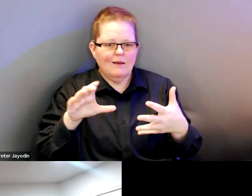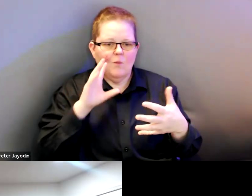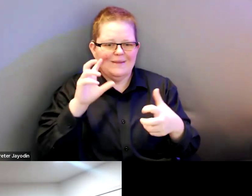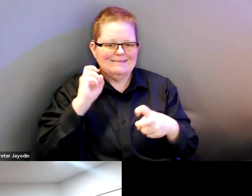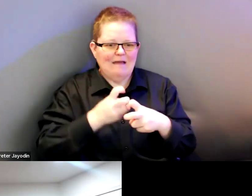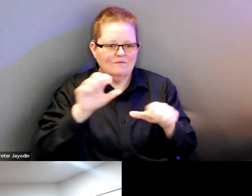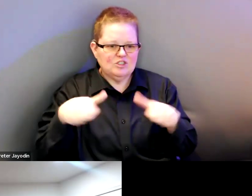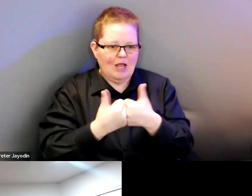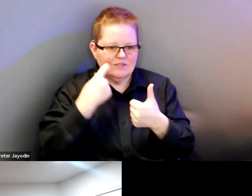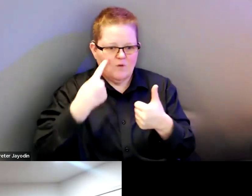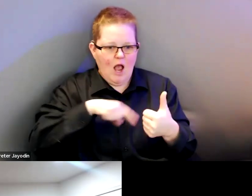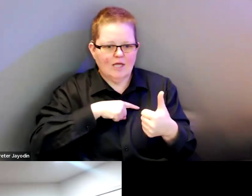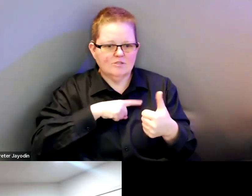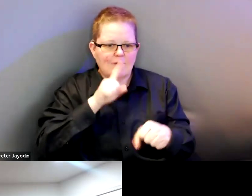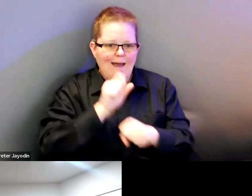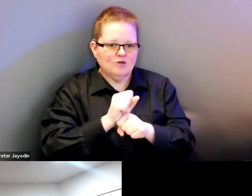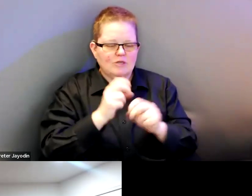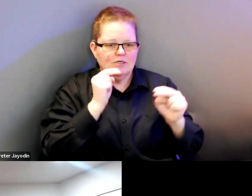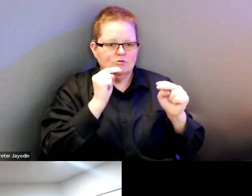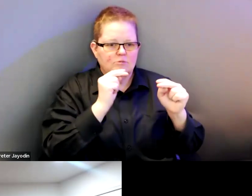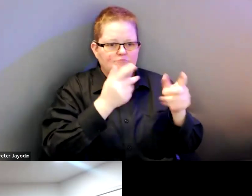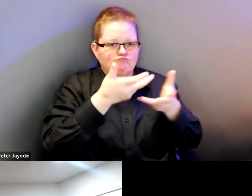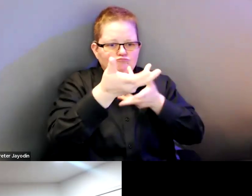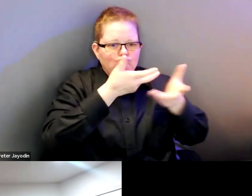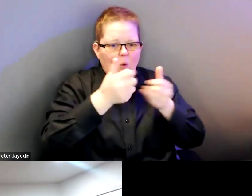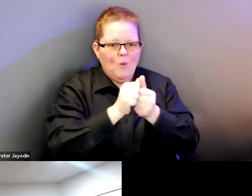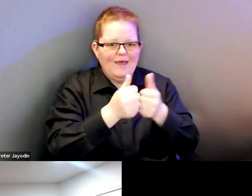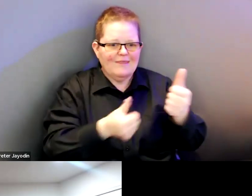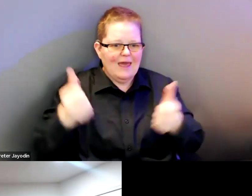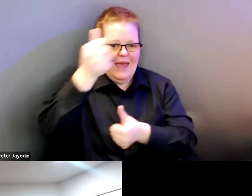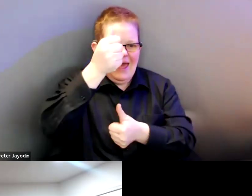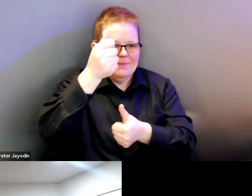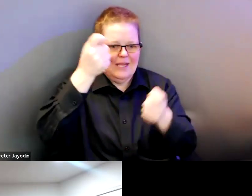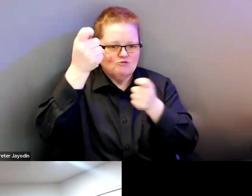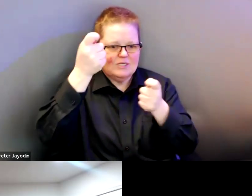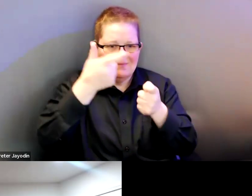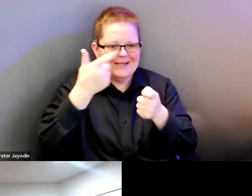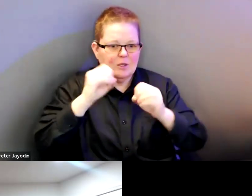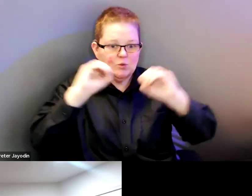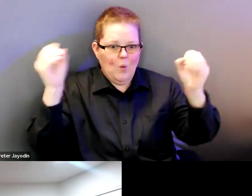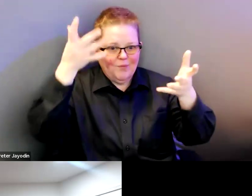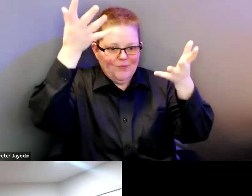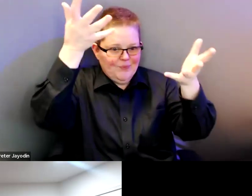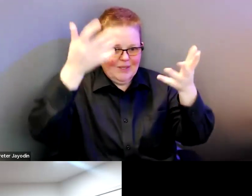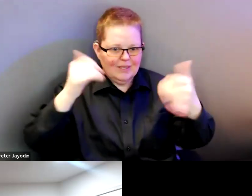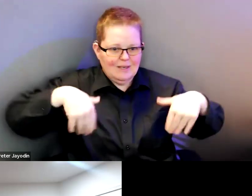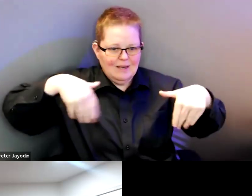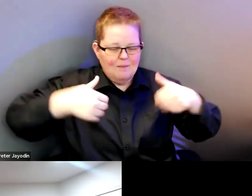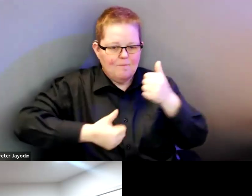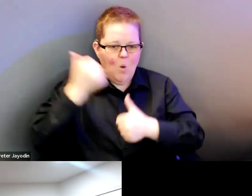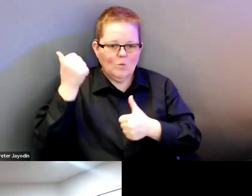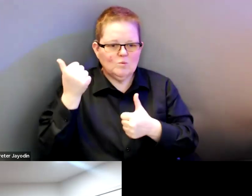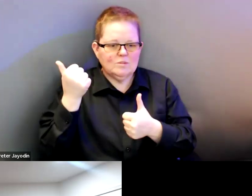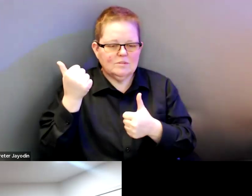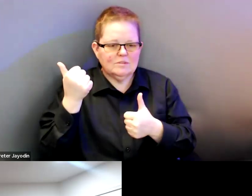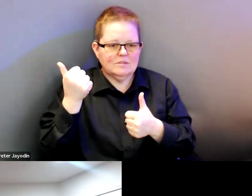the administration, because there won't be people in the administration to speak with for the most part. A lot of, at least in my experience,